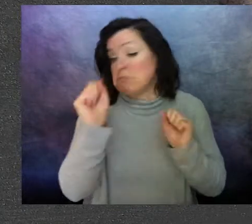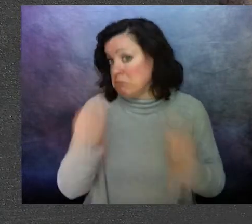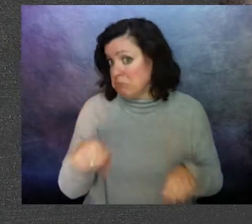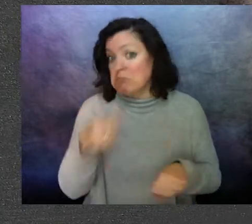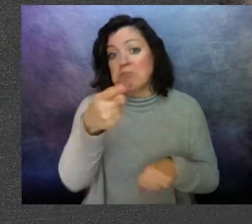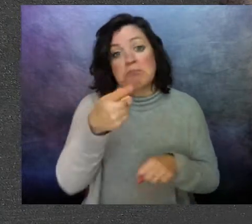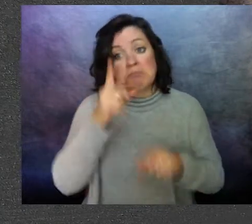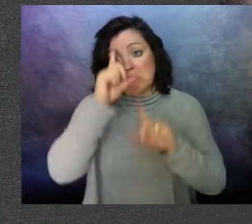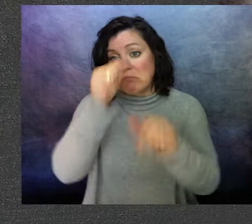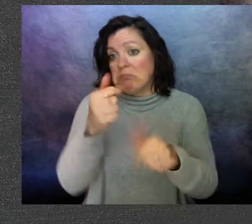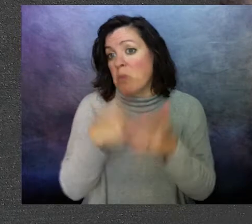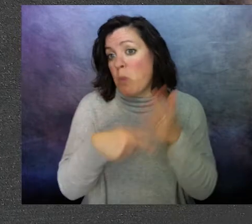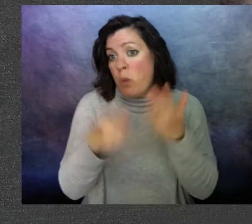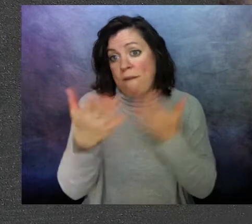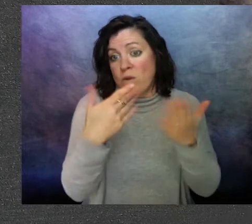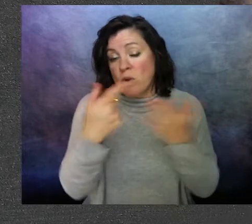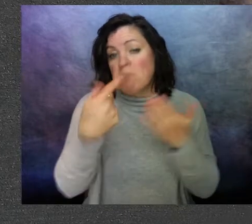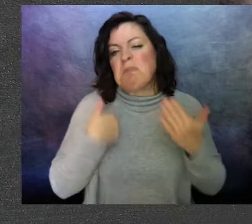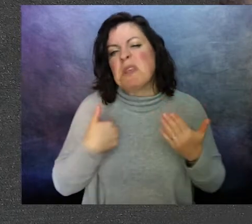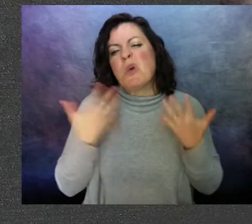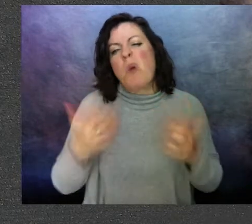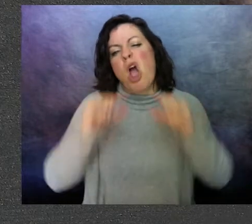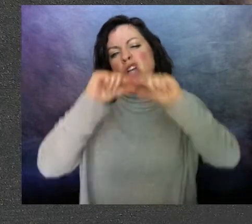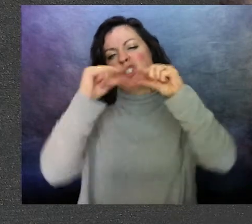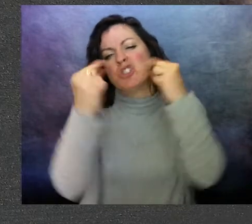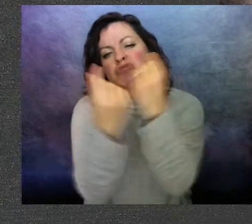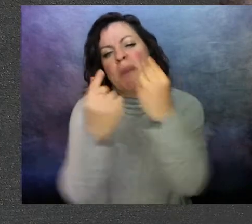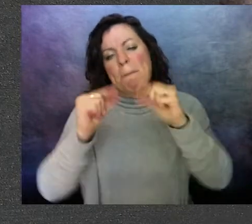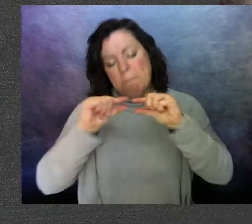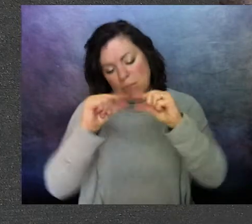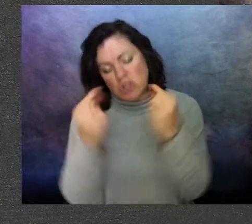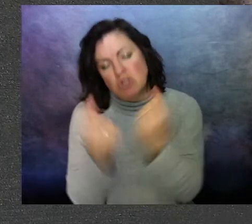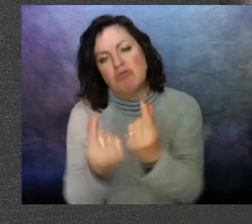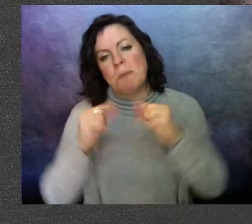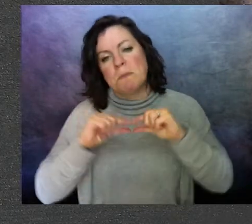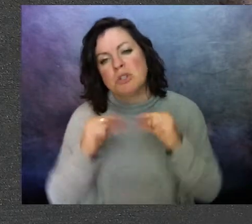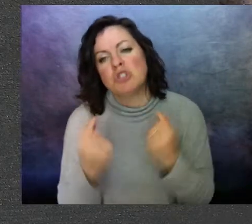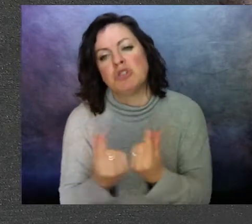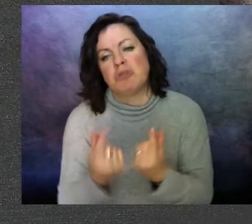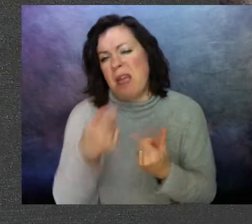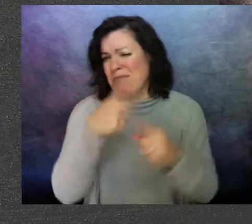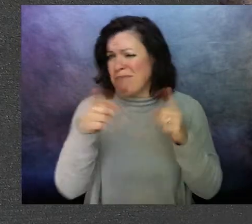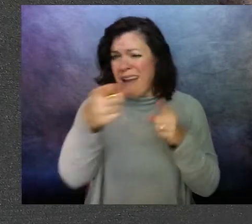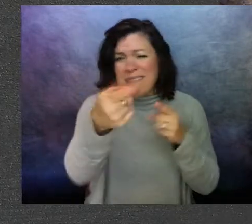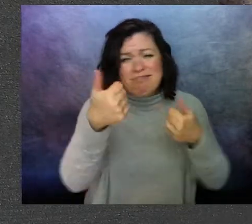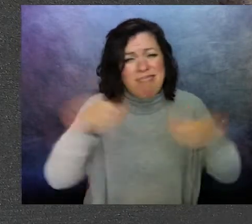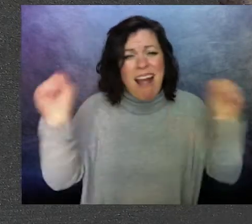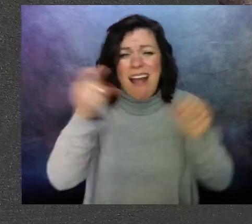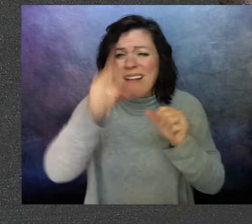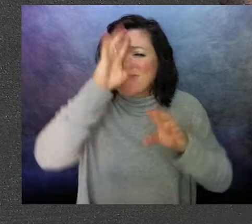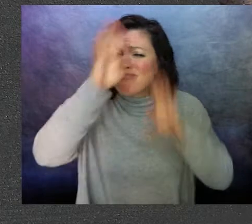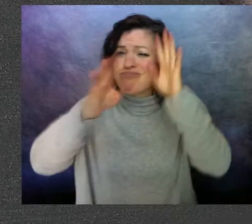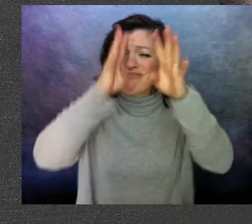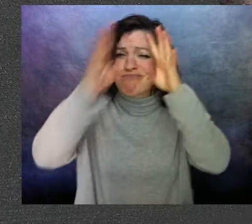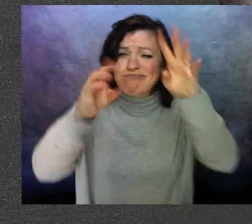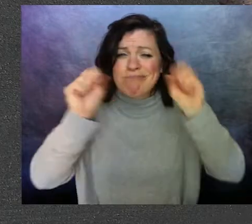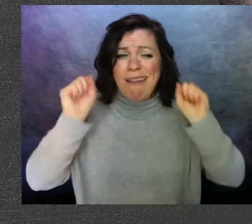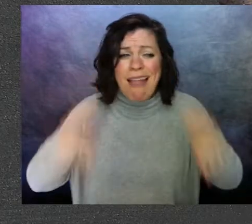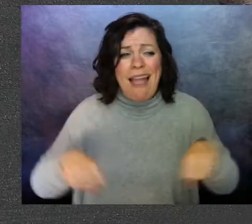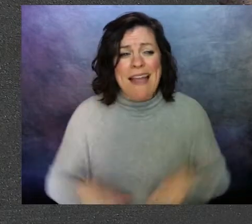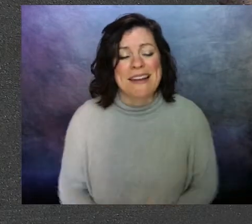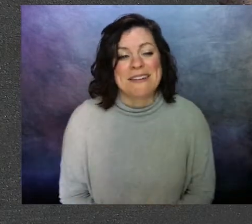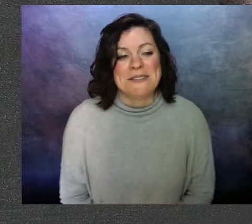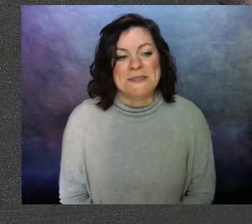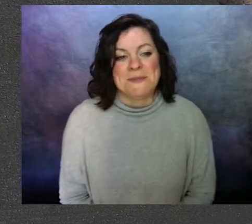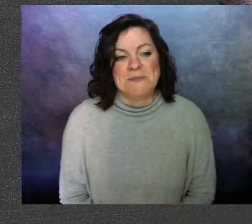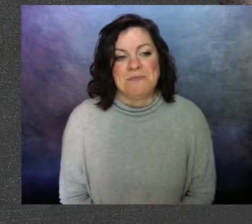do stripes, but you don't have to do it that way. You can make it random too. All right, so I'm gonna do, and then just like this, all